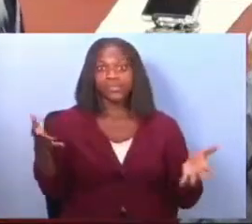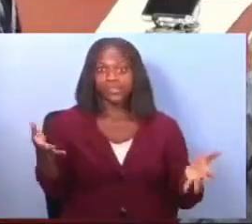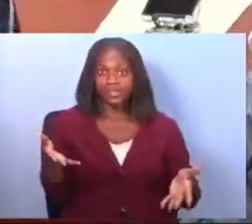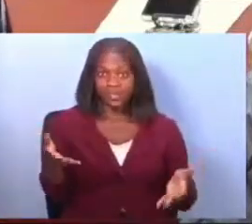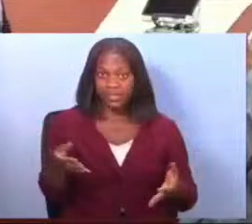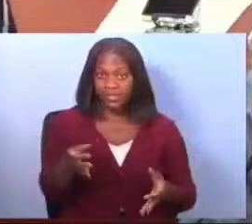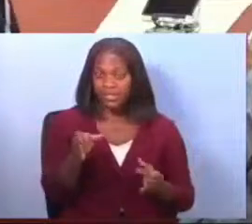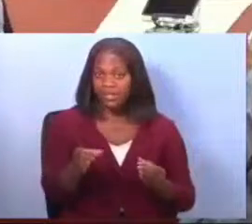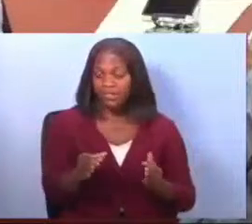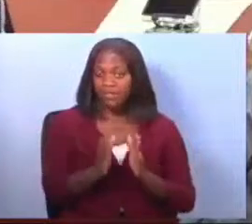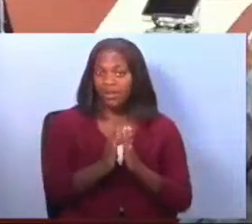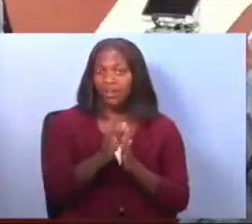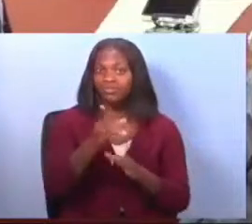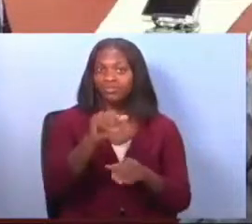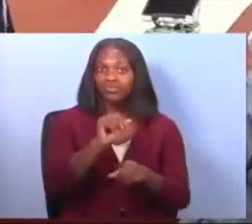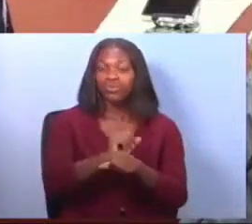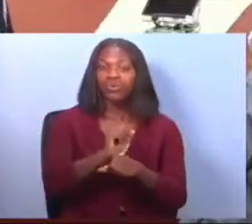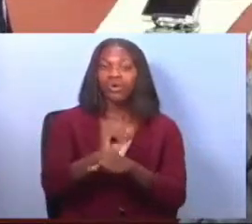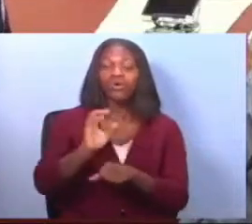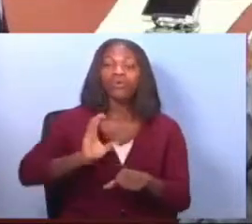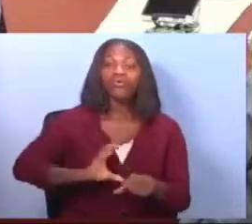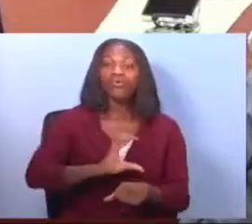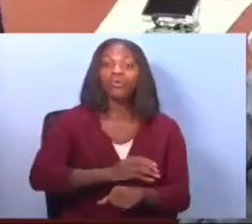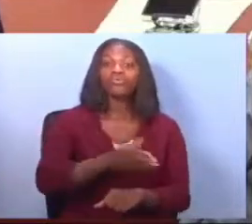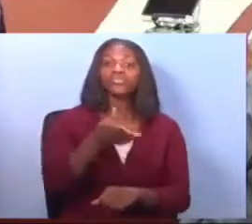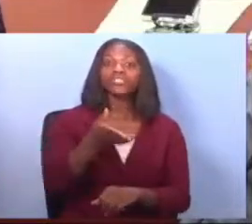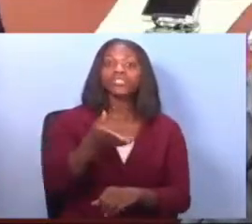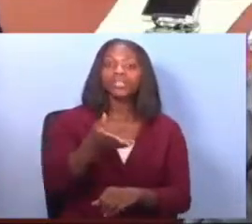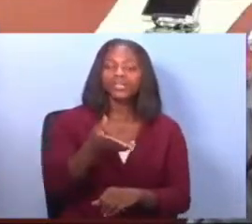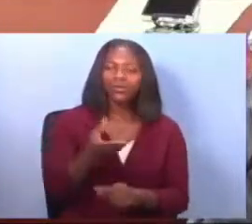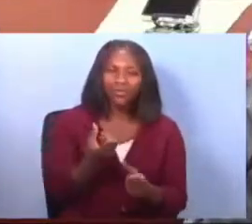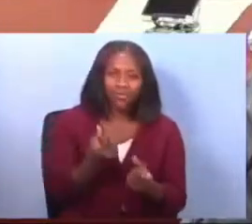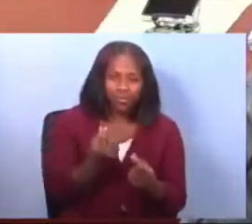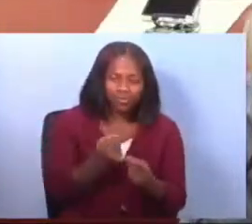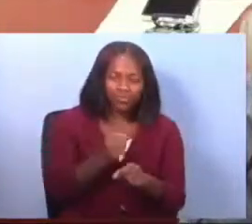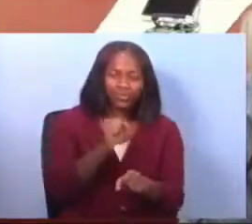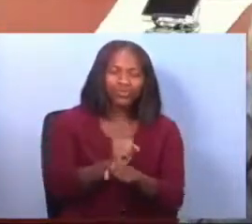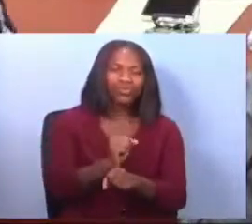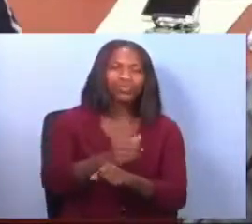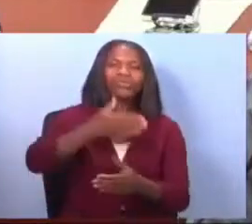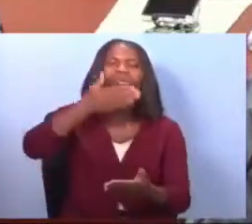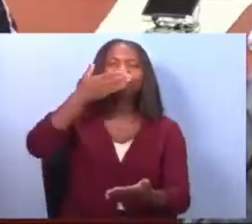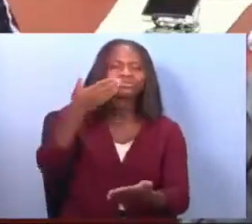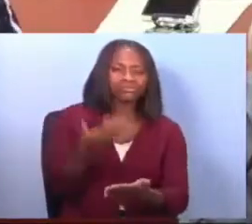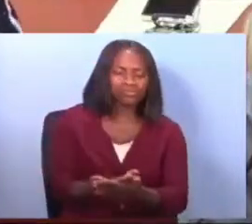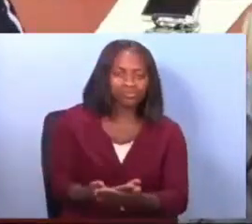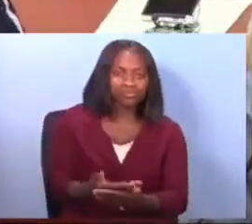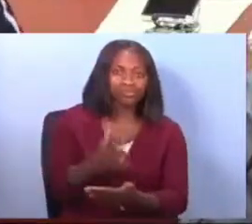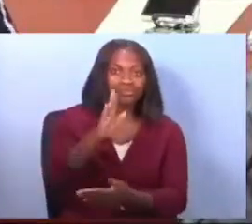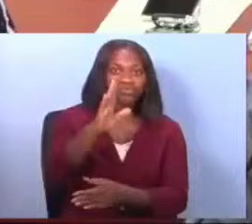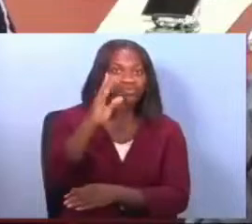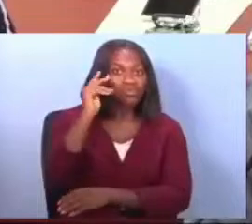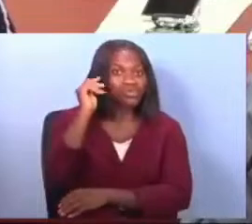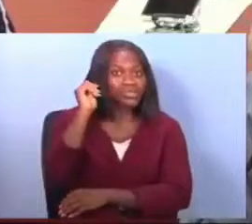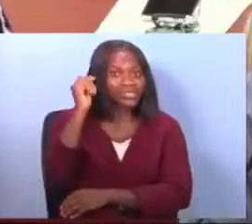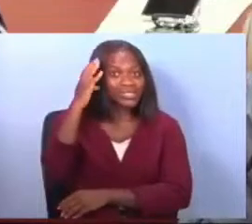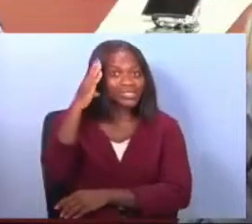committee, go and work diligently. Your talents will sell you.